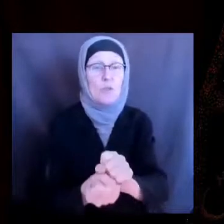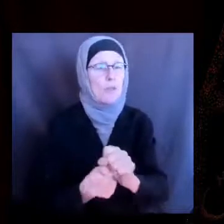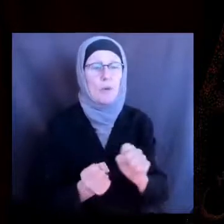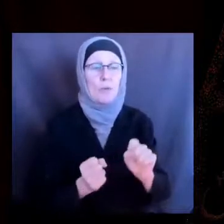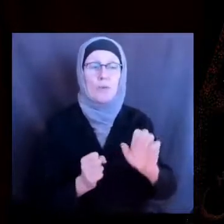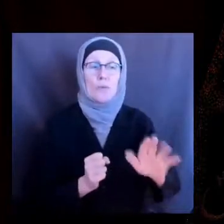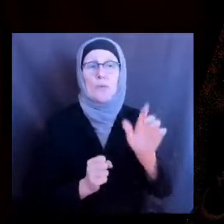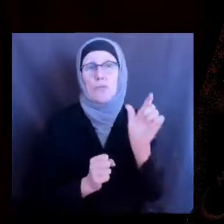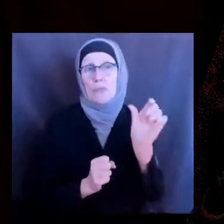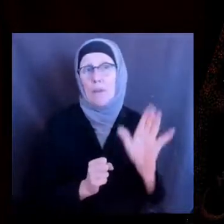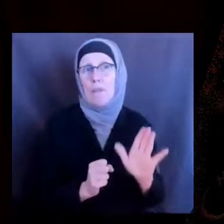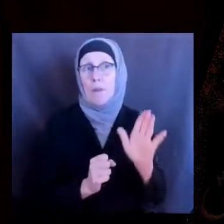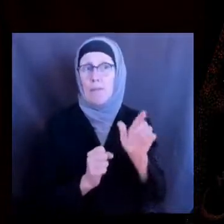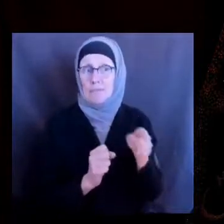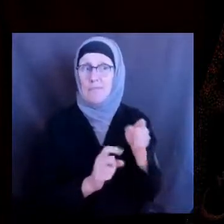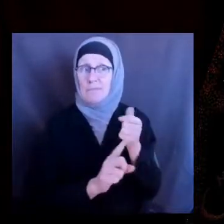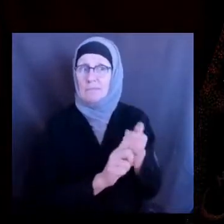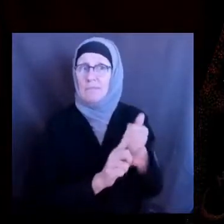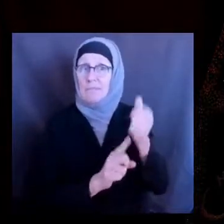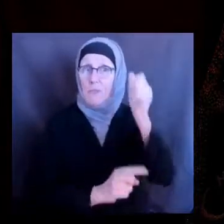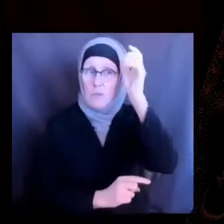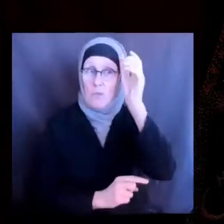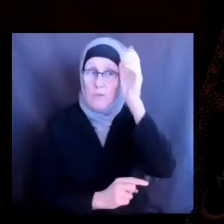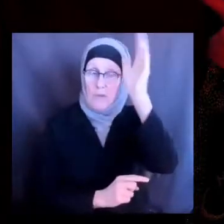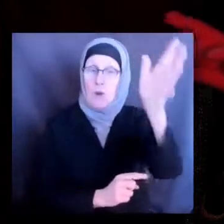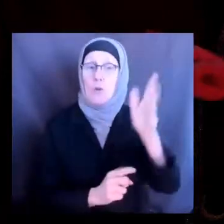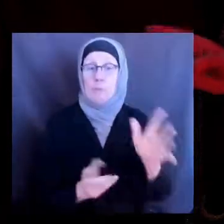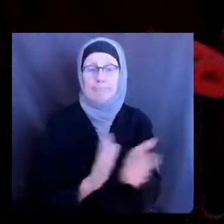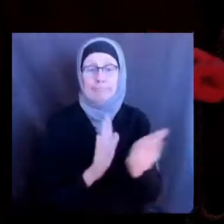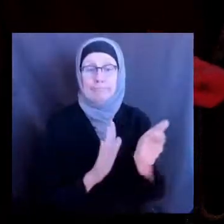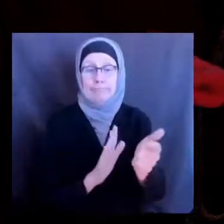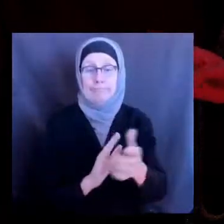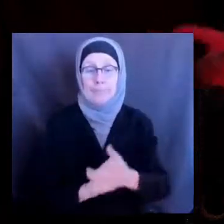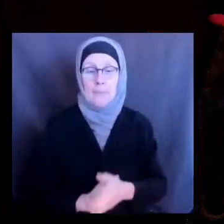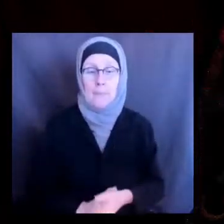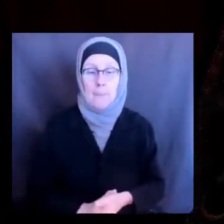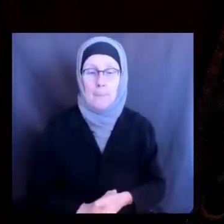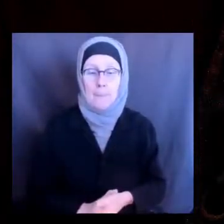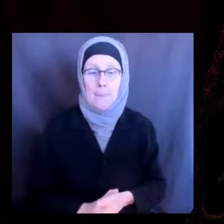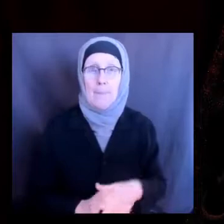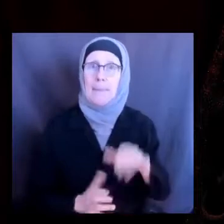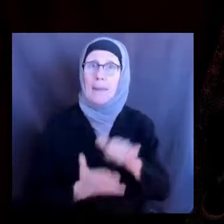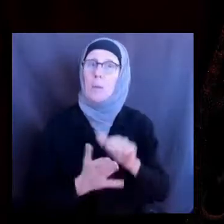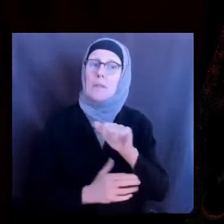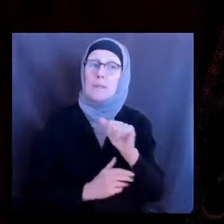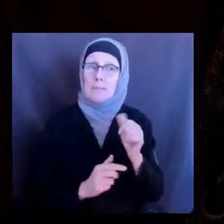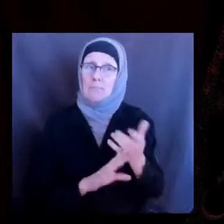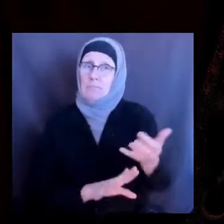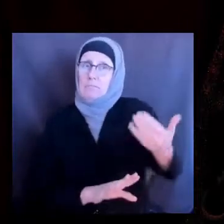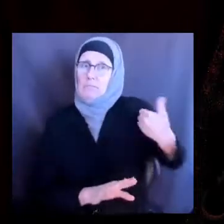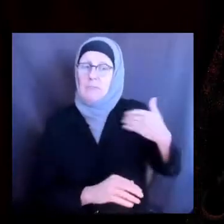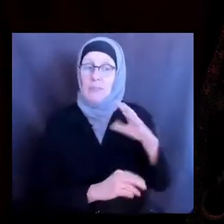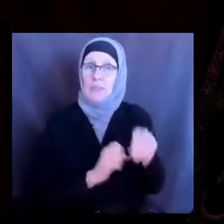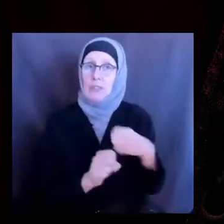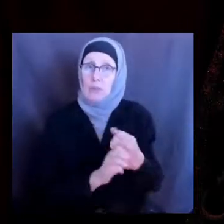in Uhud had continued now, and it continues even till now with the ISIS.